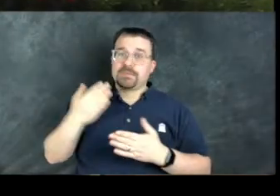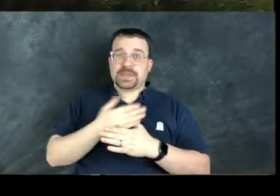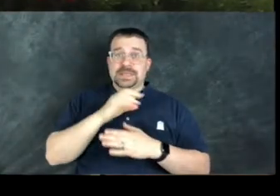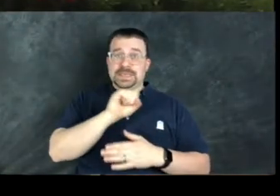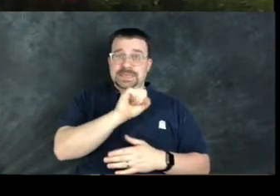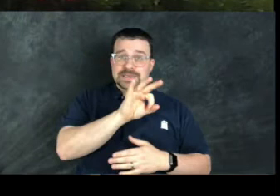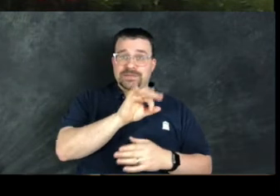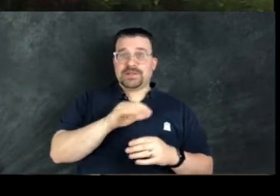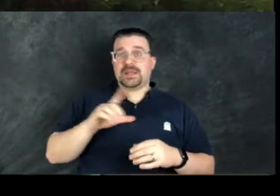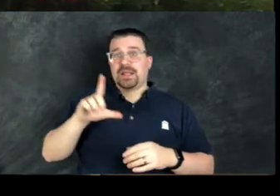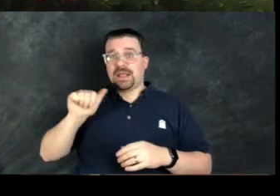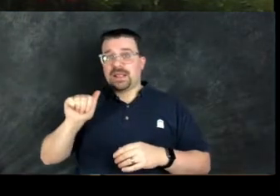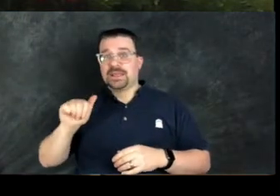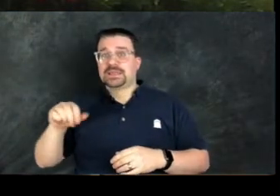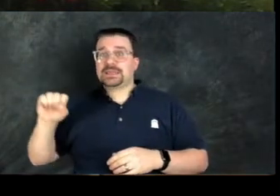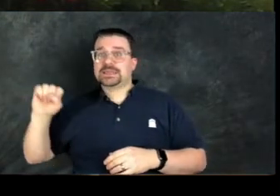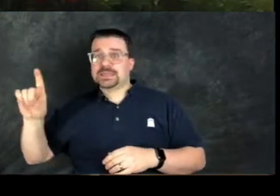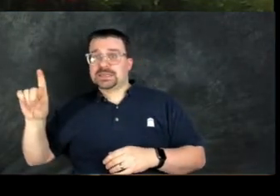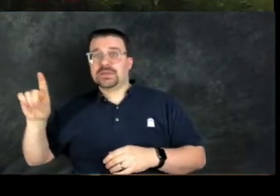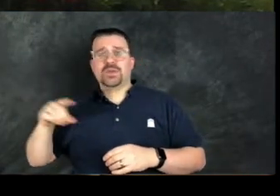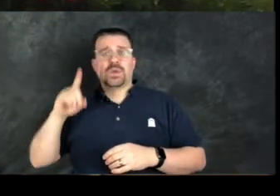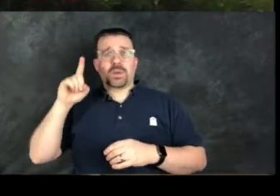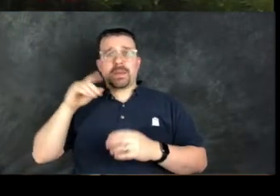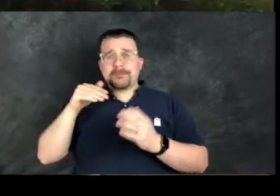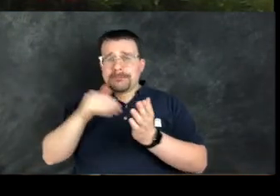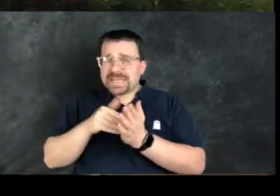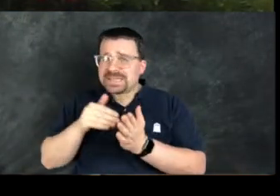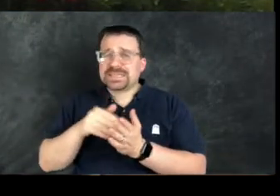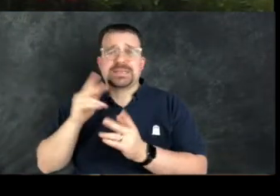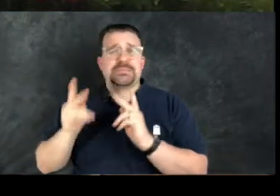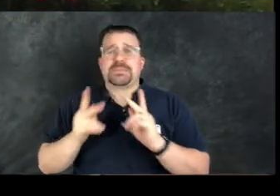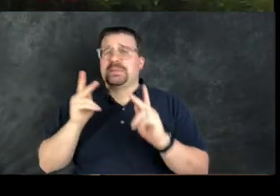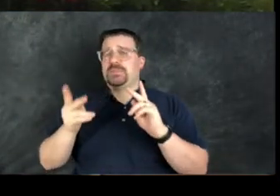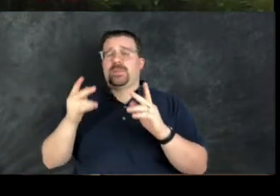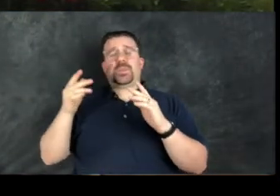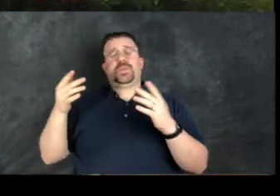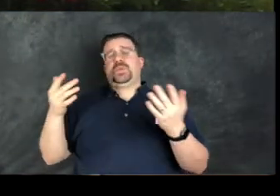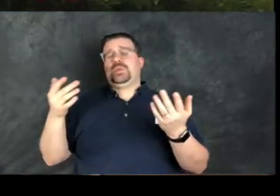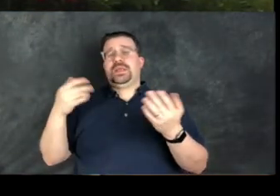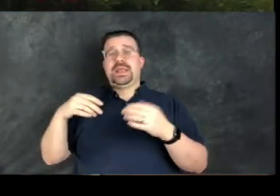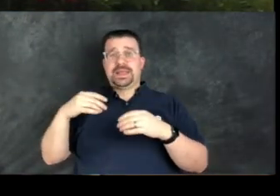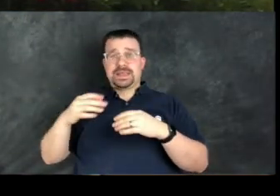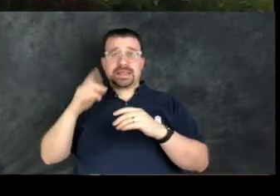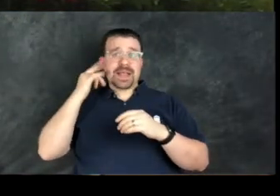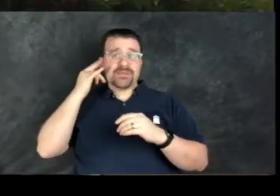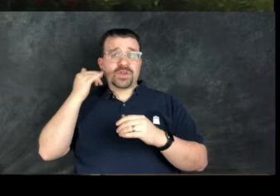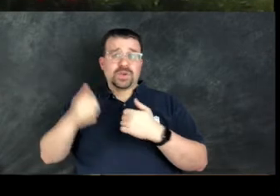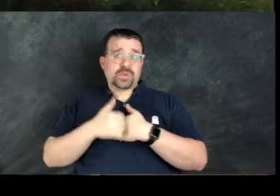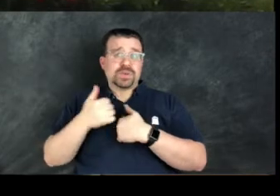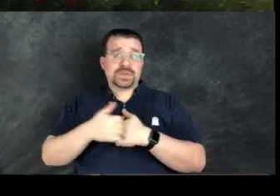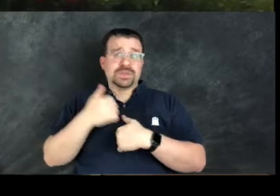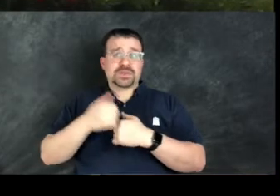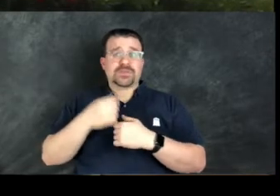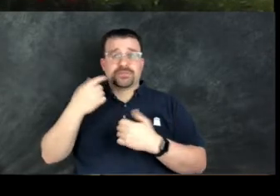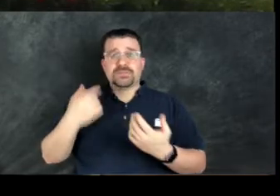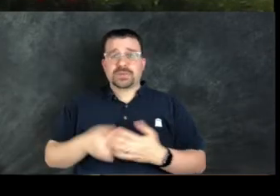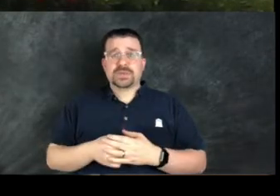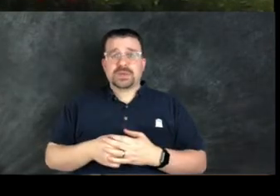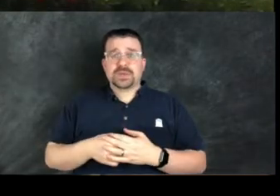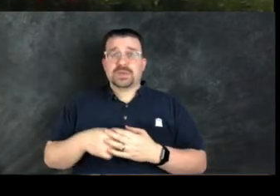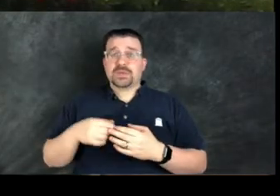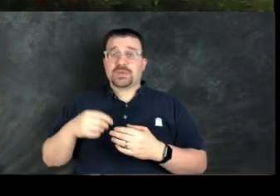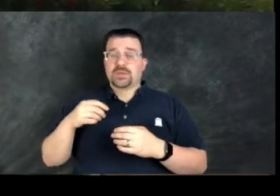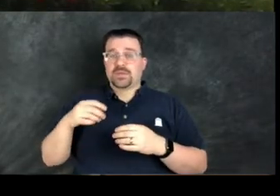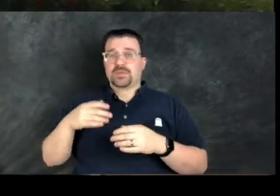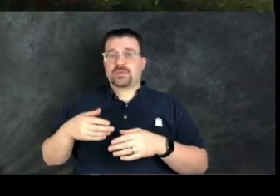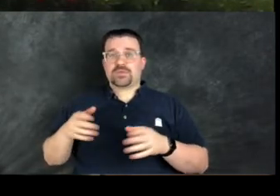Angeles, and San Diego, there are millions of people in California at risk. Tightening our drawbridge around us a bit